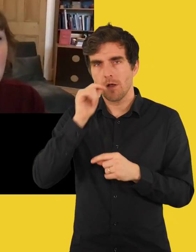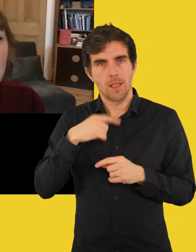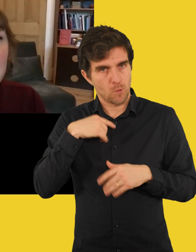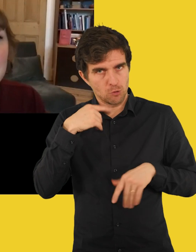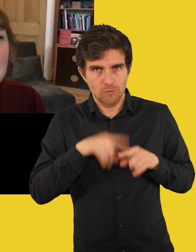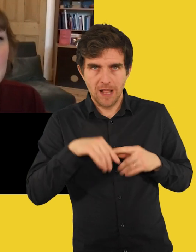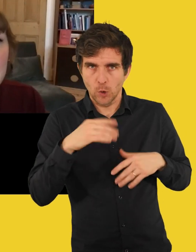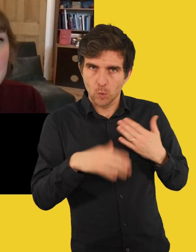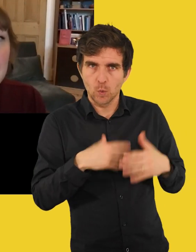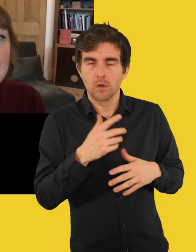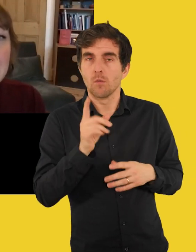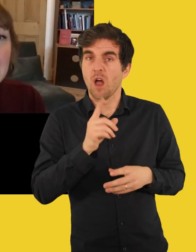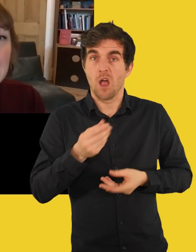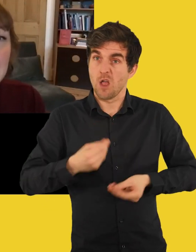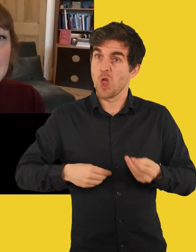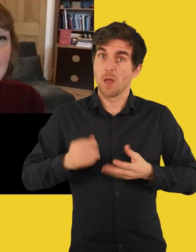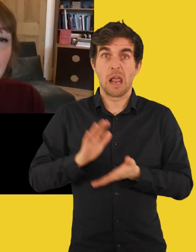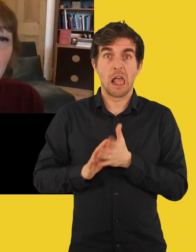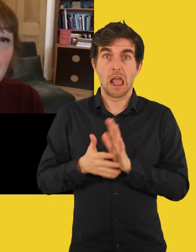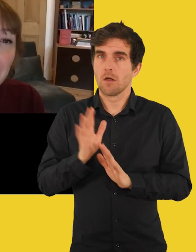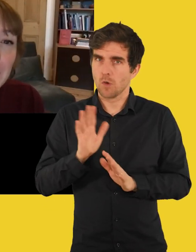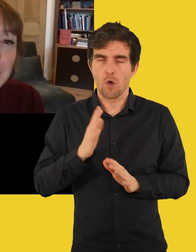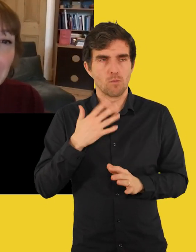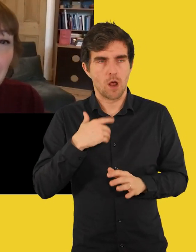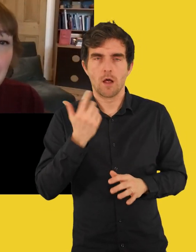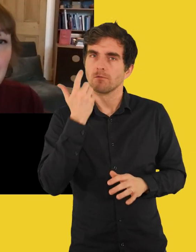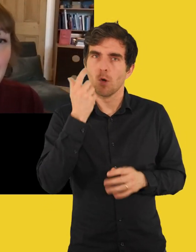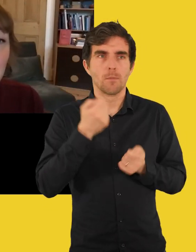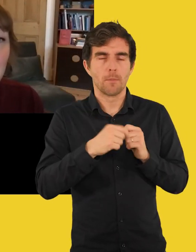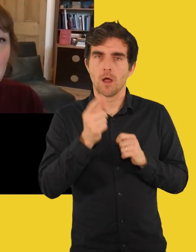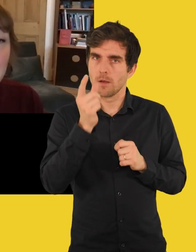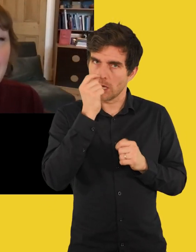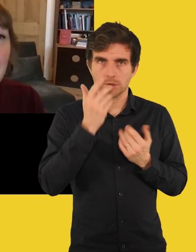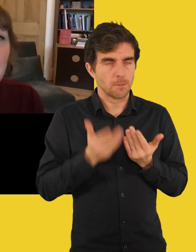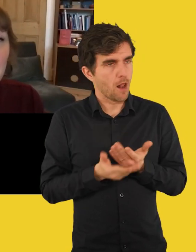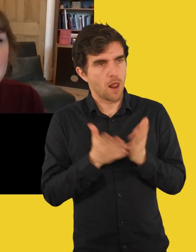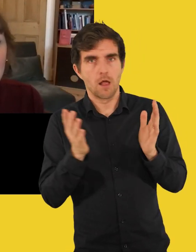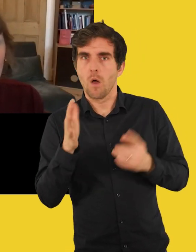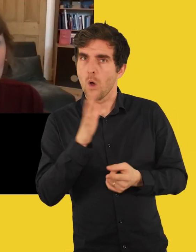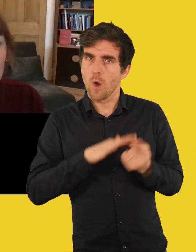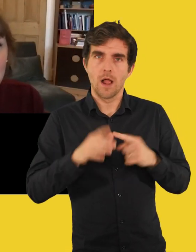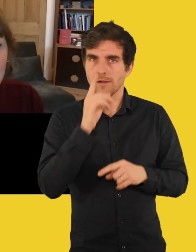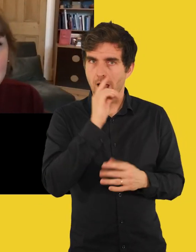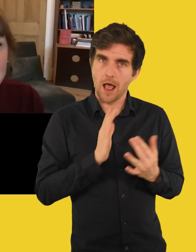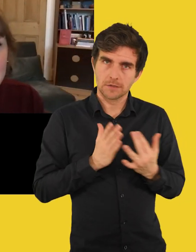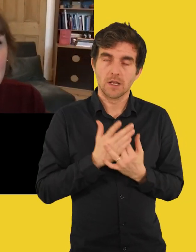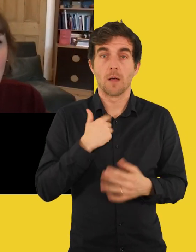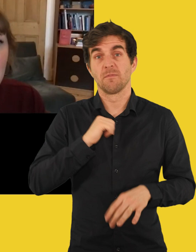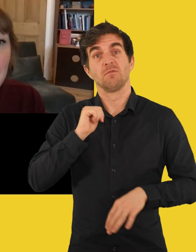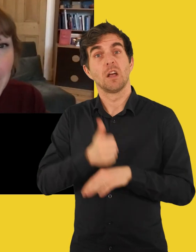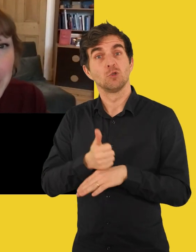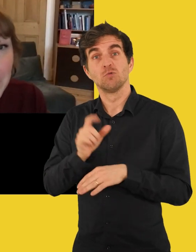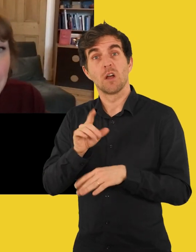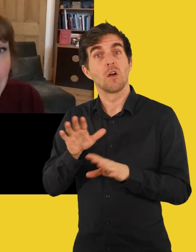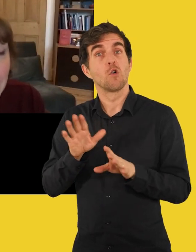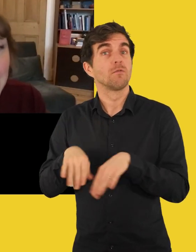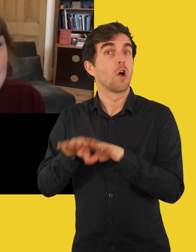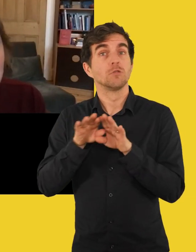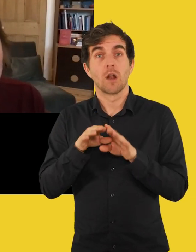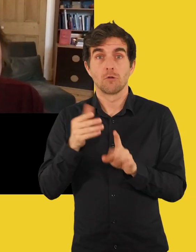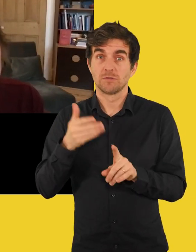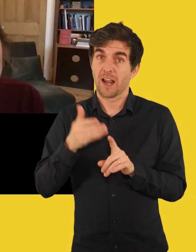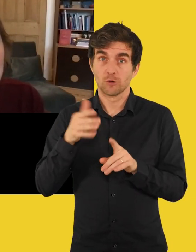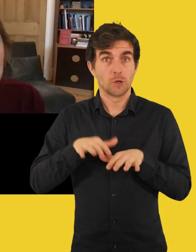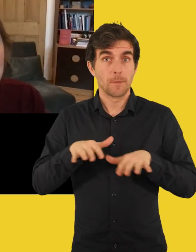to take part, as we know that creating a just economic future will only be possible if everyone is able to create. I'm founder of the